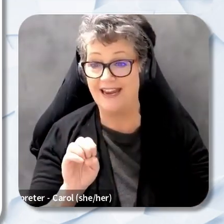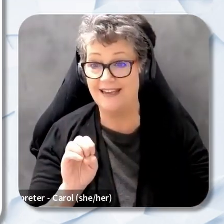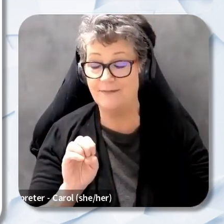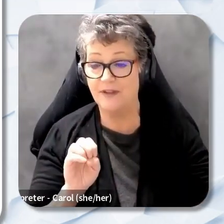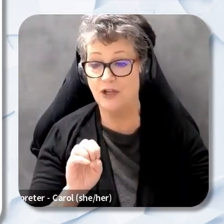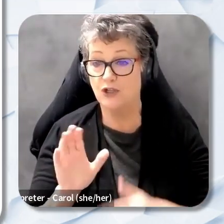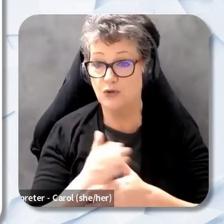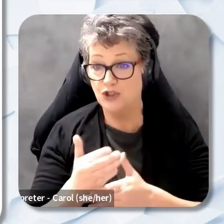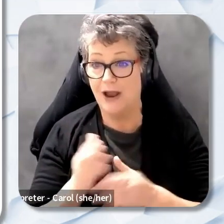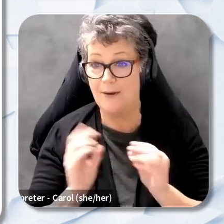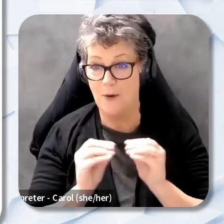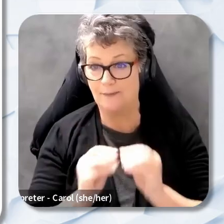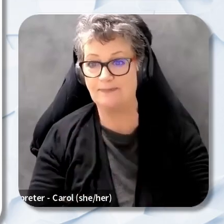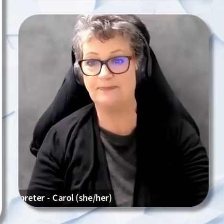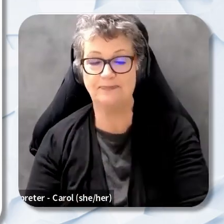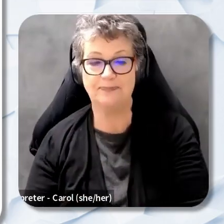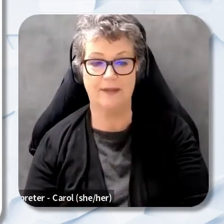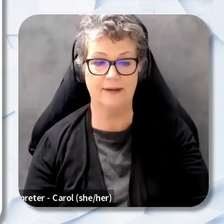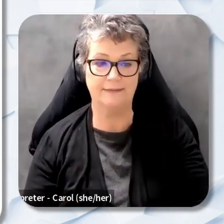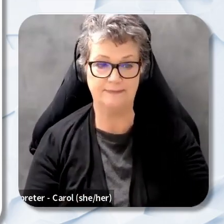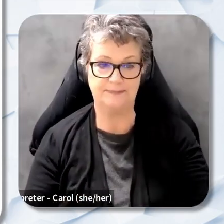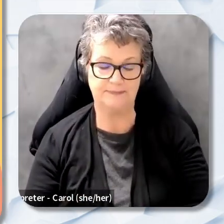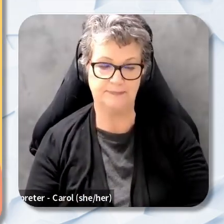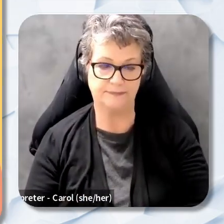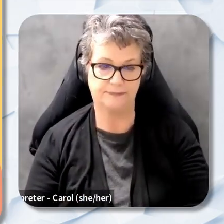to share a little bit more.